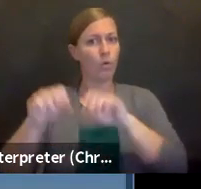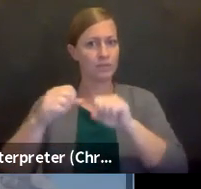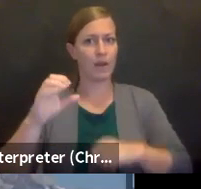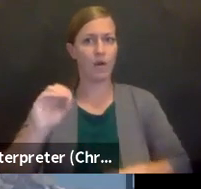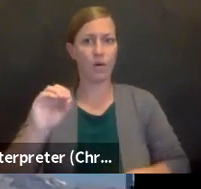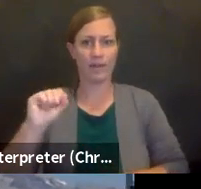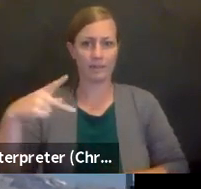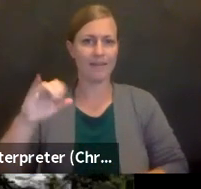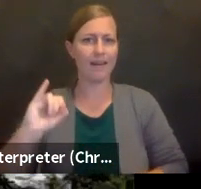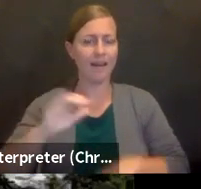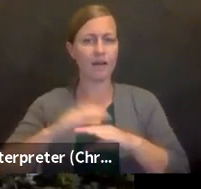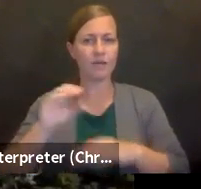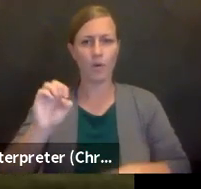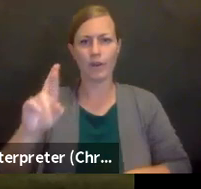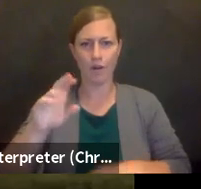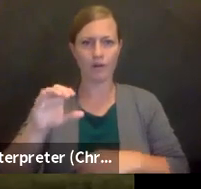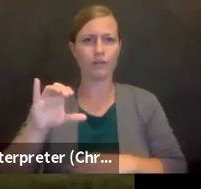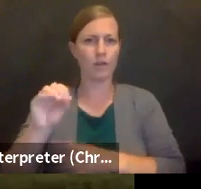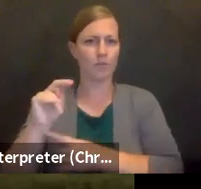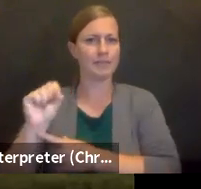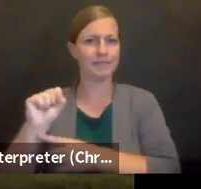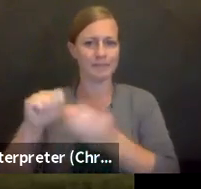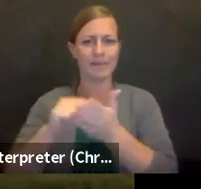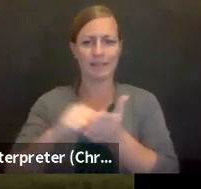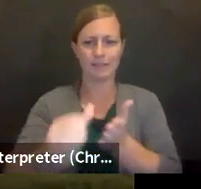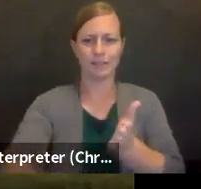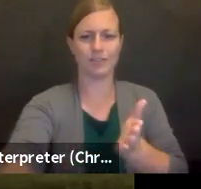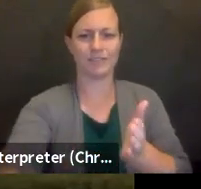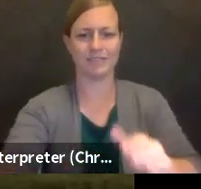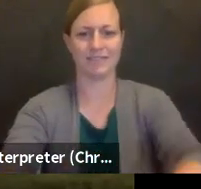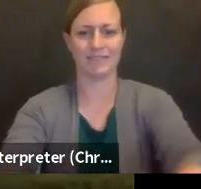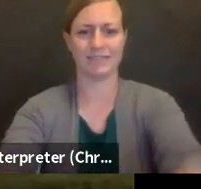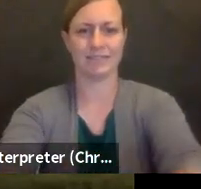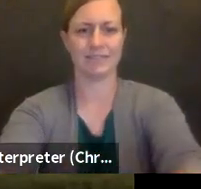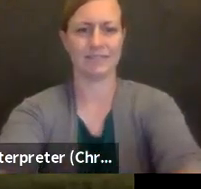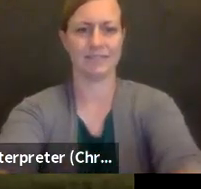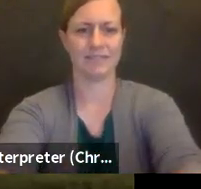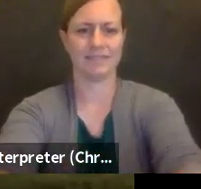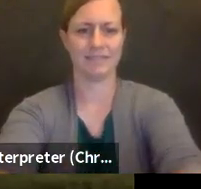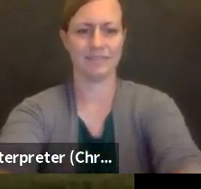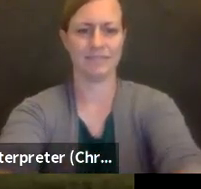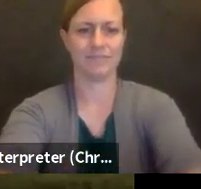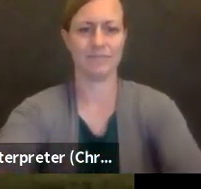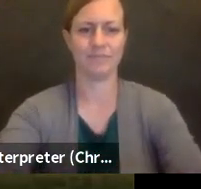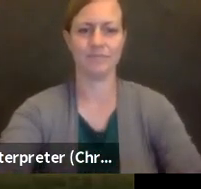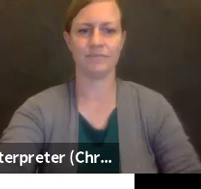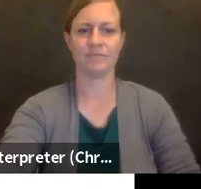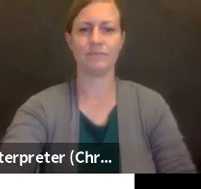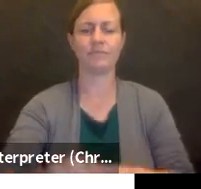the OER Commons page. This one is directly for us. It is constantly being updated with the best